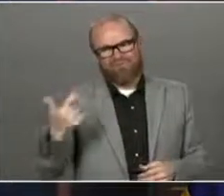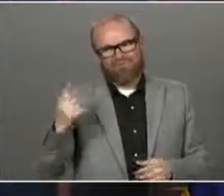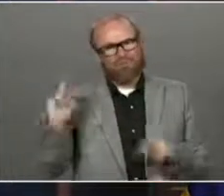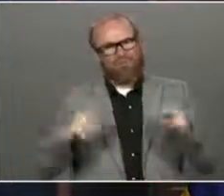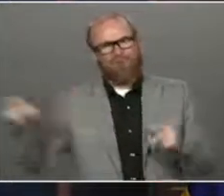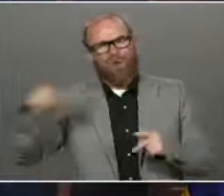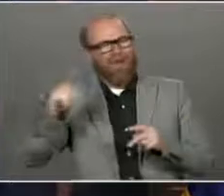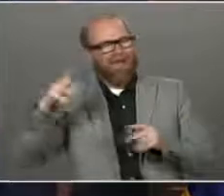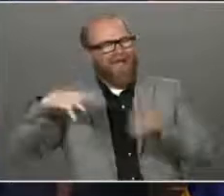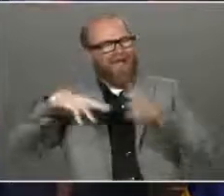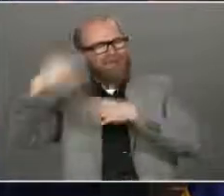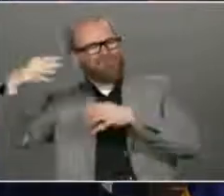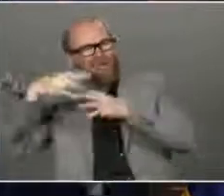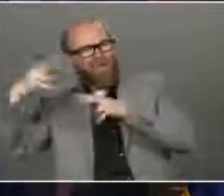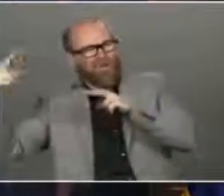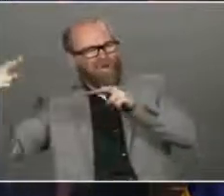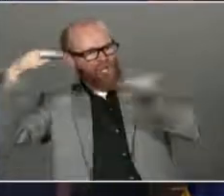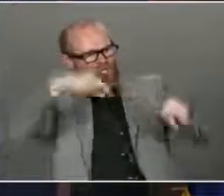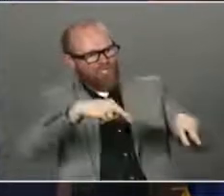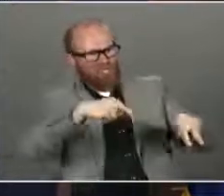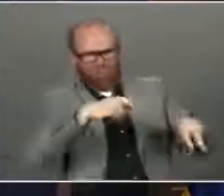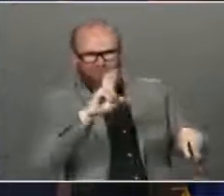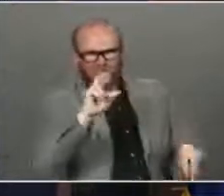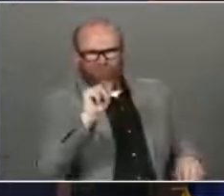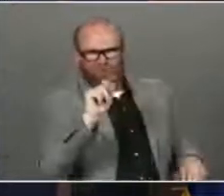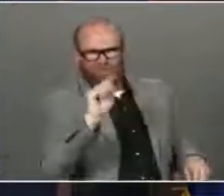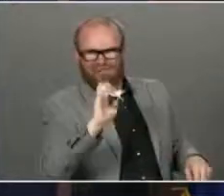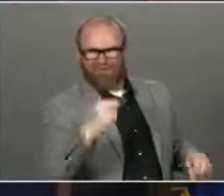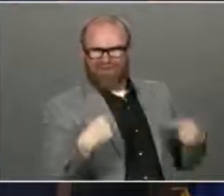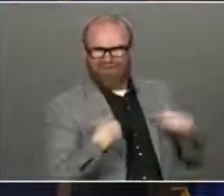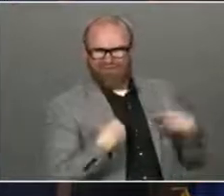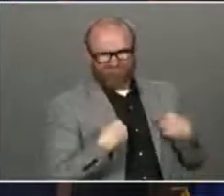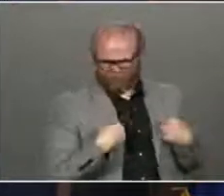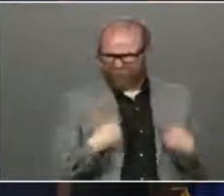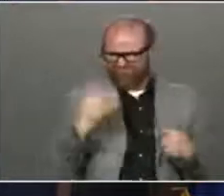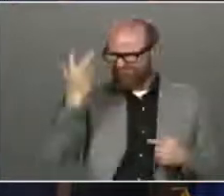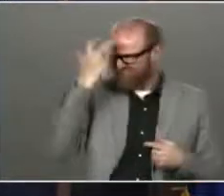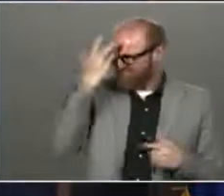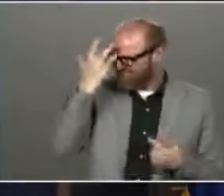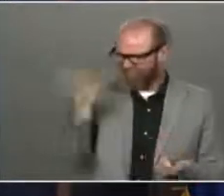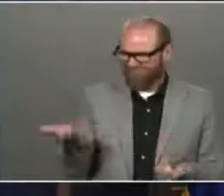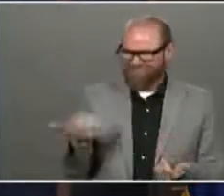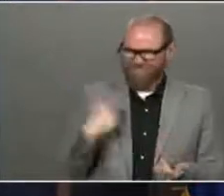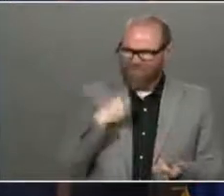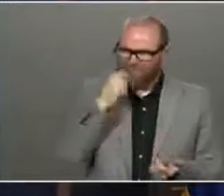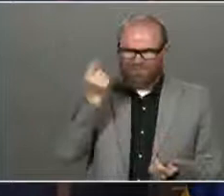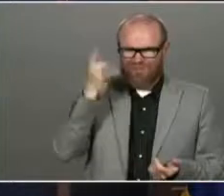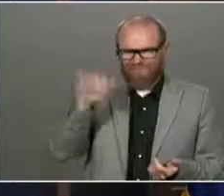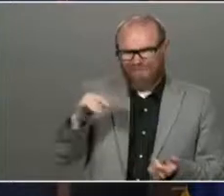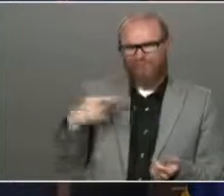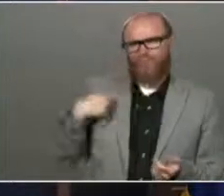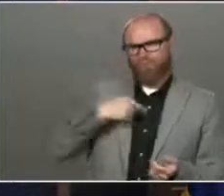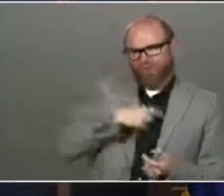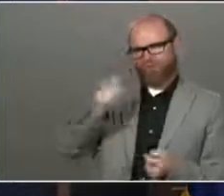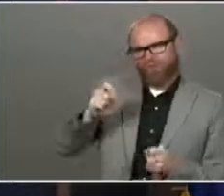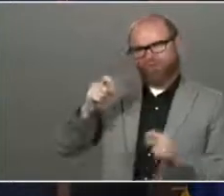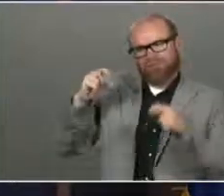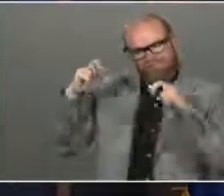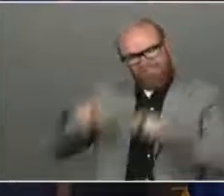we, instead of having these arguments as we should on the political battlefield, we should be having these arguments